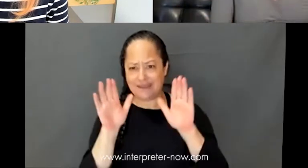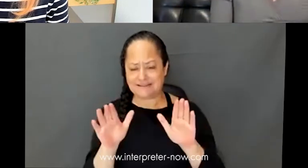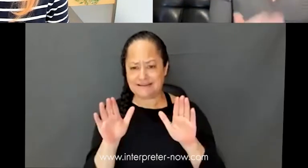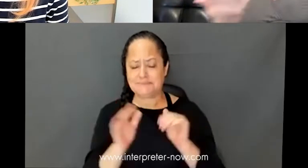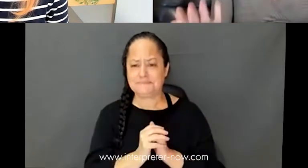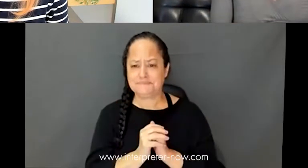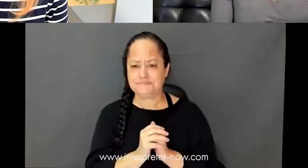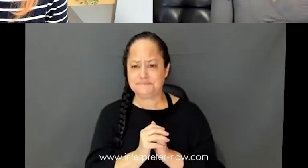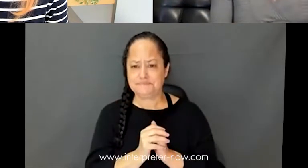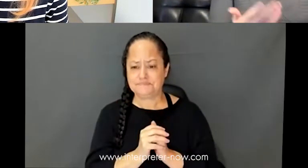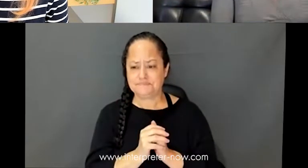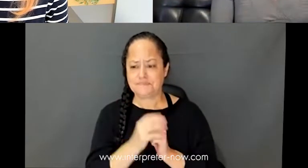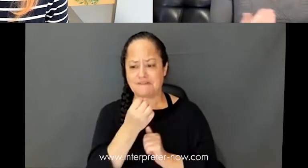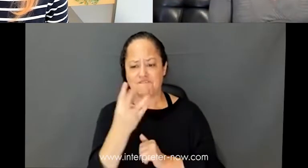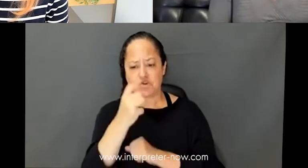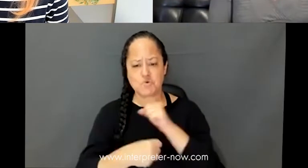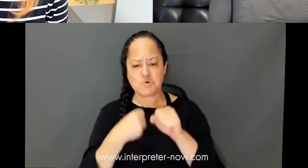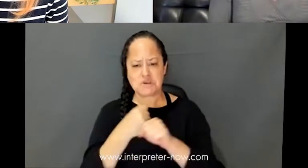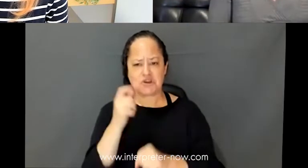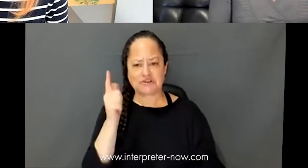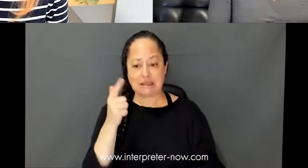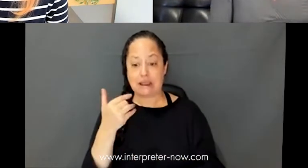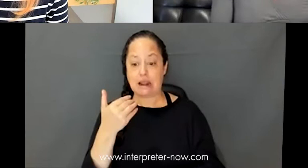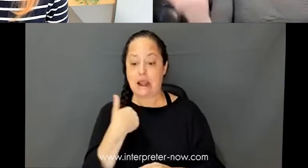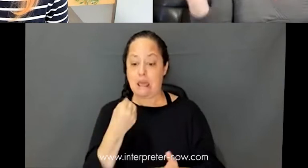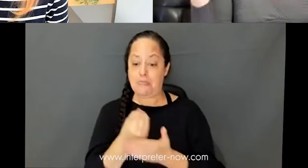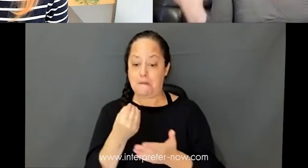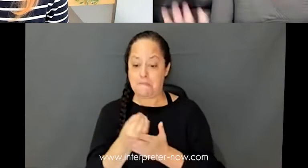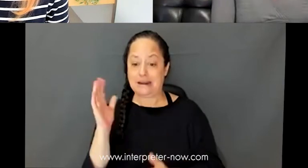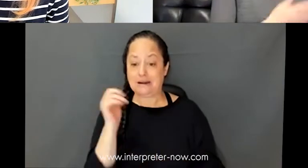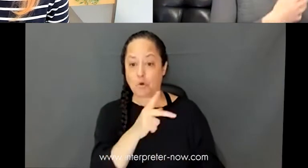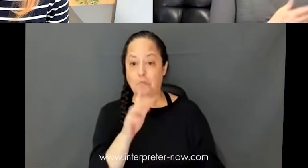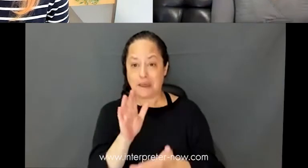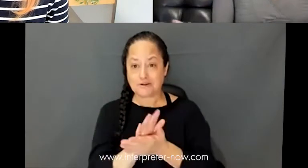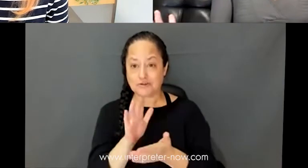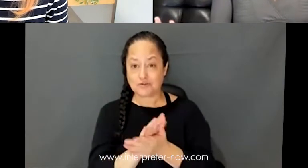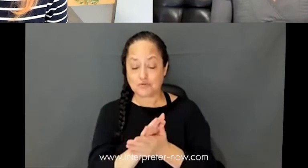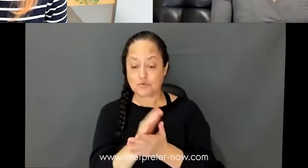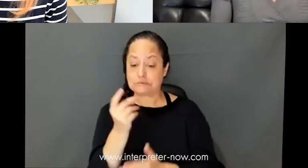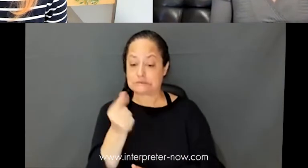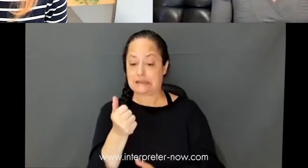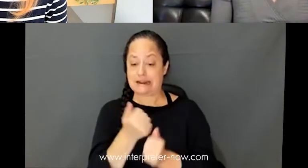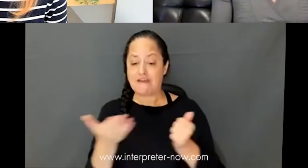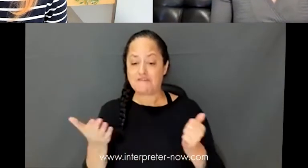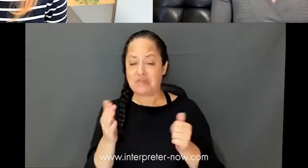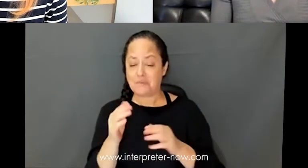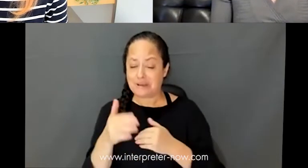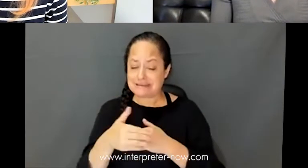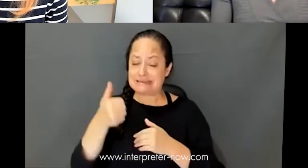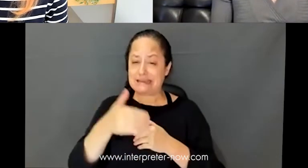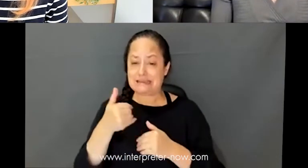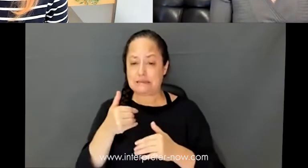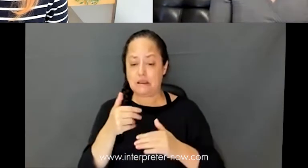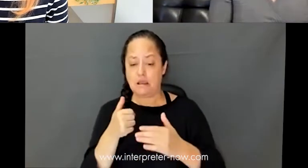then, a few years later, I had the money to go back to school. And suddenly everything was easy. I did my whole